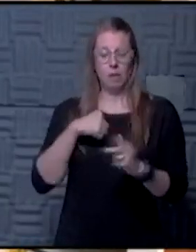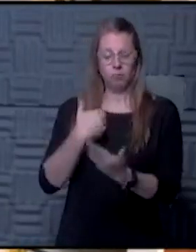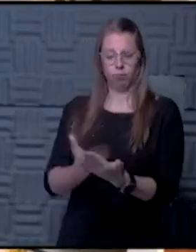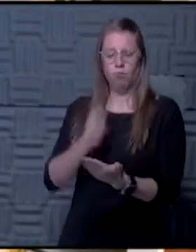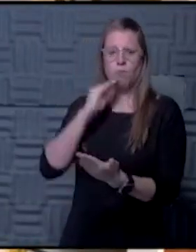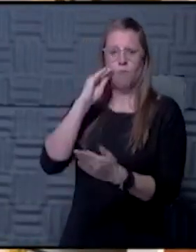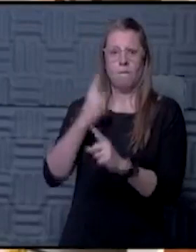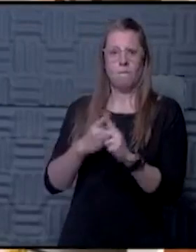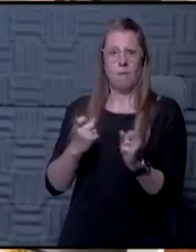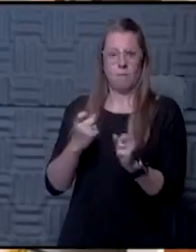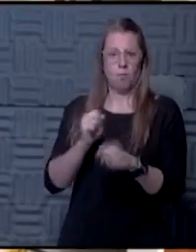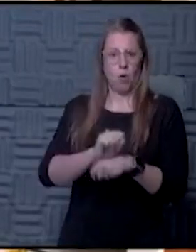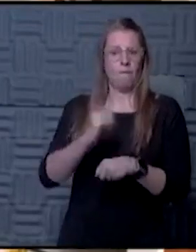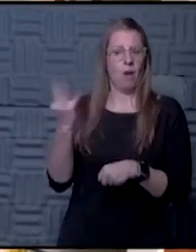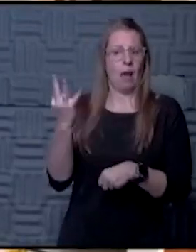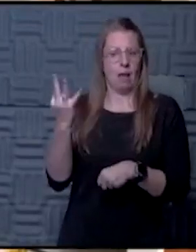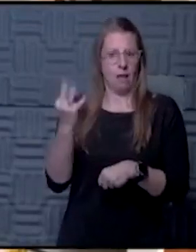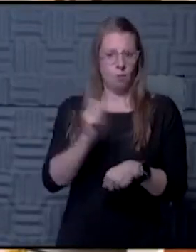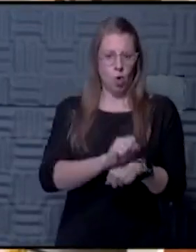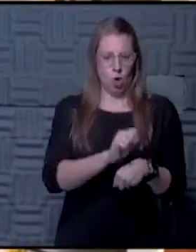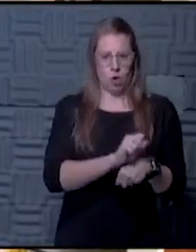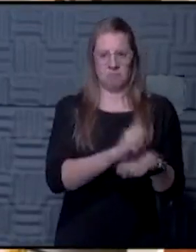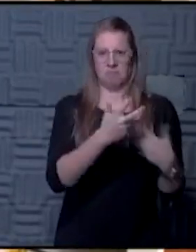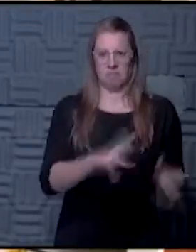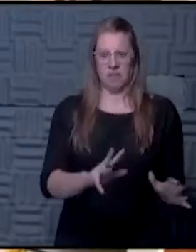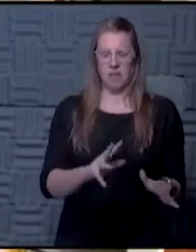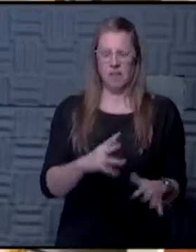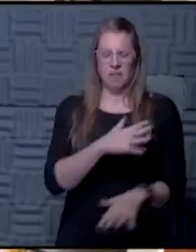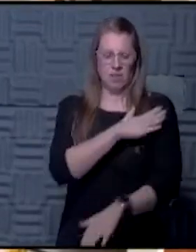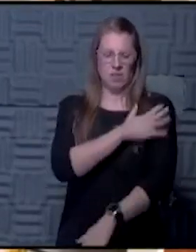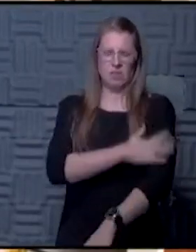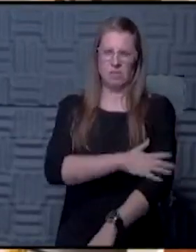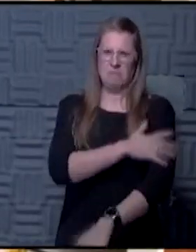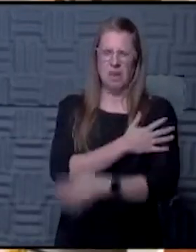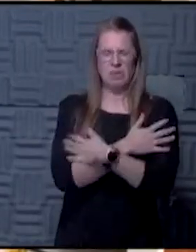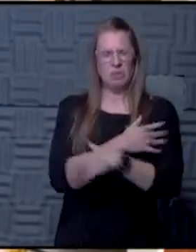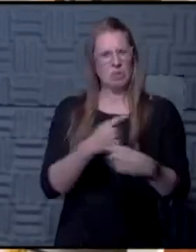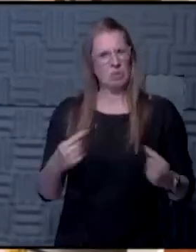a Friday after working and just had severe muscle cramps.